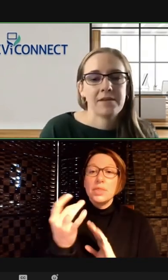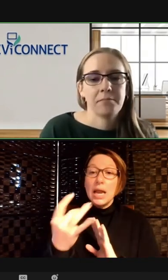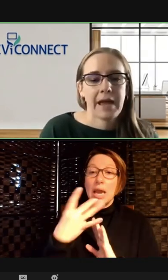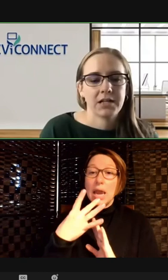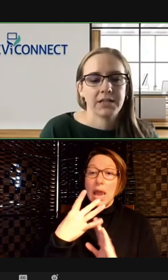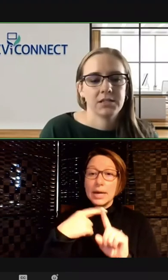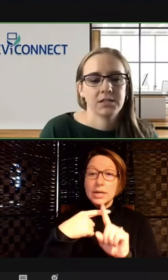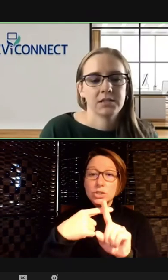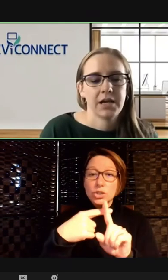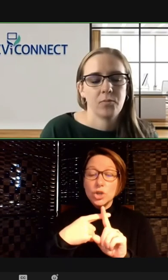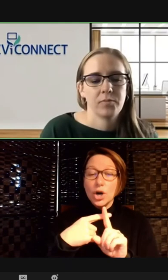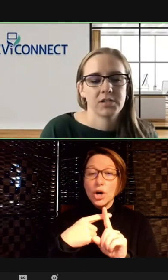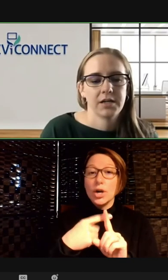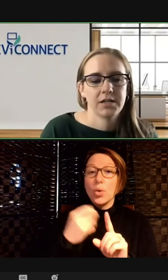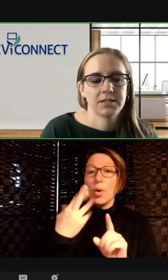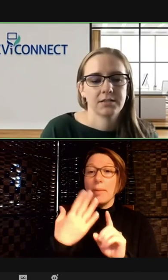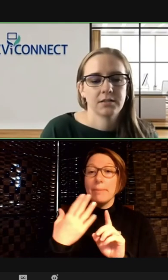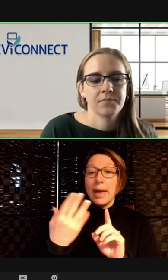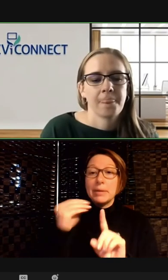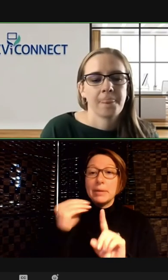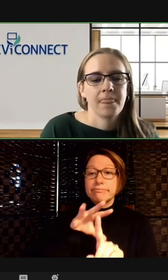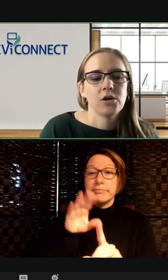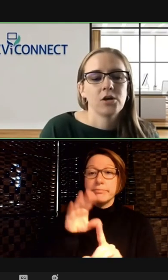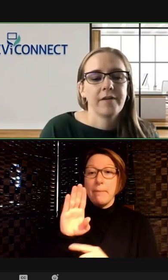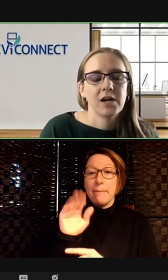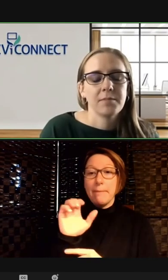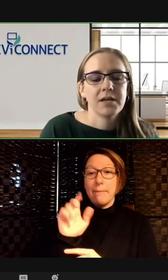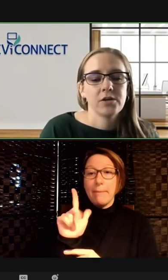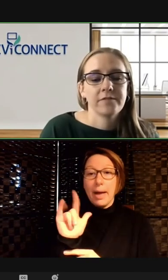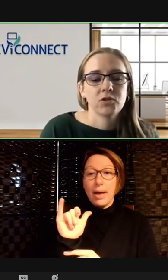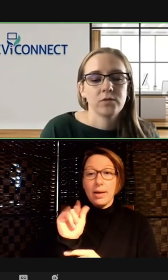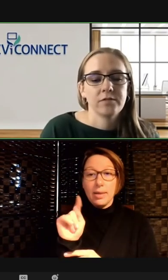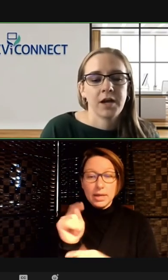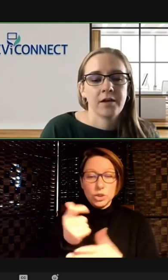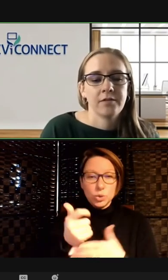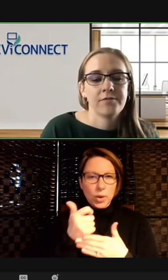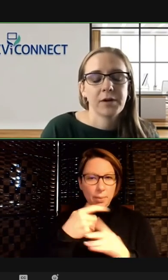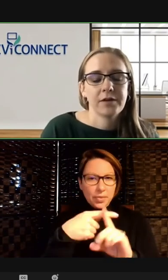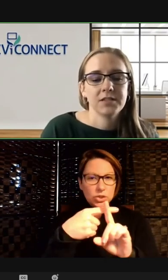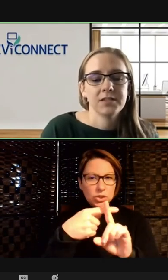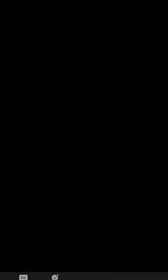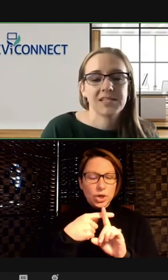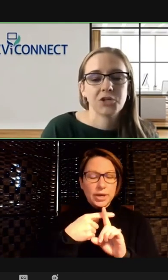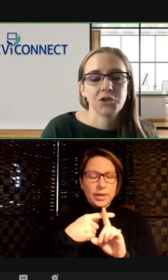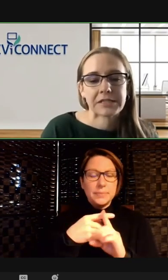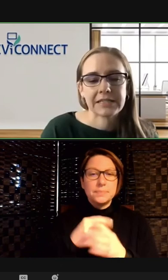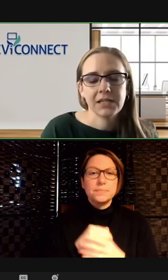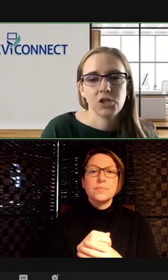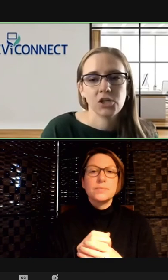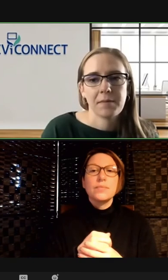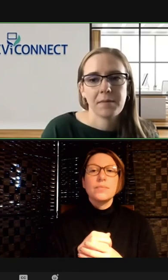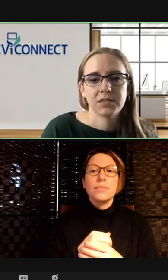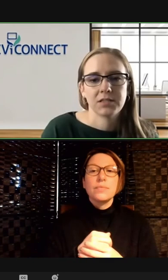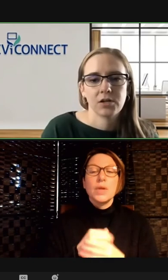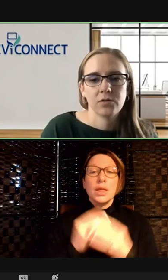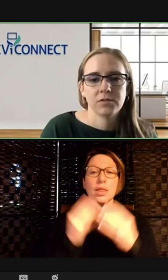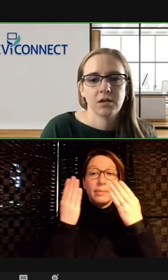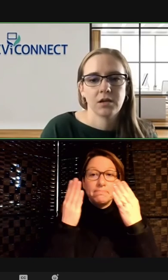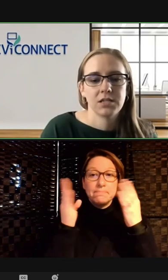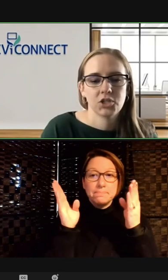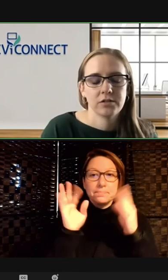or maybe even backlit to help the targets. Your environment, your visual field preference is decreasing, and you might be